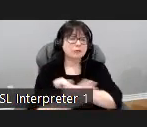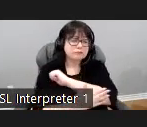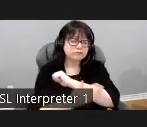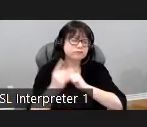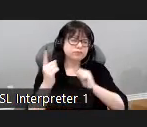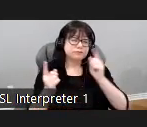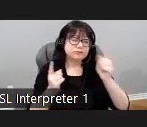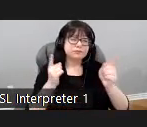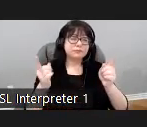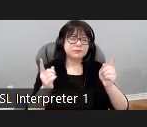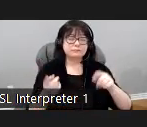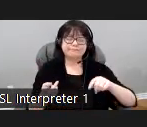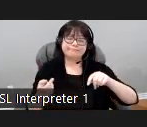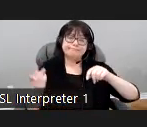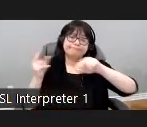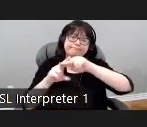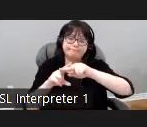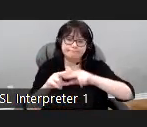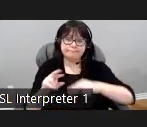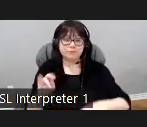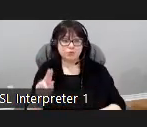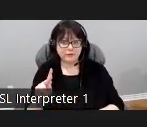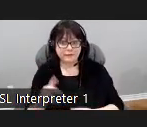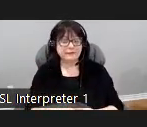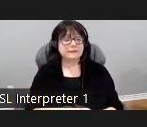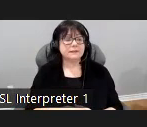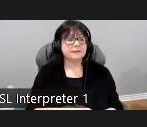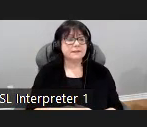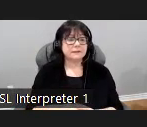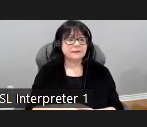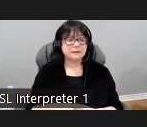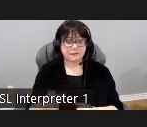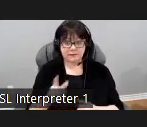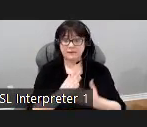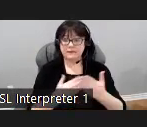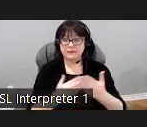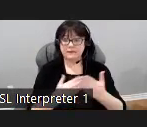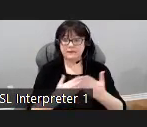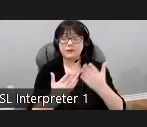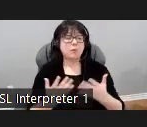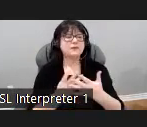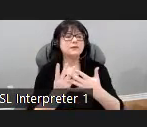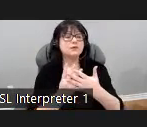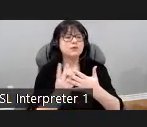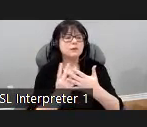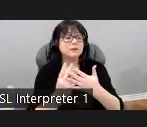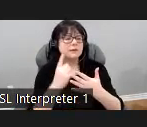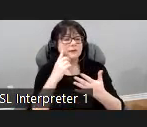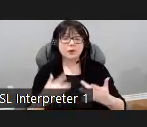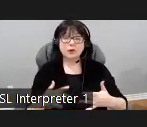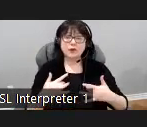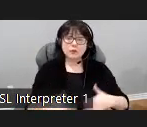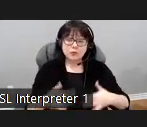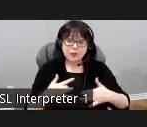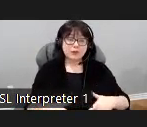the recommendations coming out are about screening for depressive symptoms,